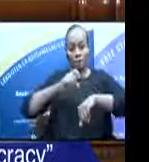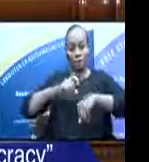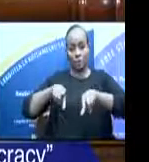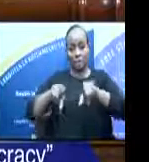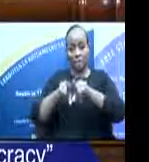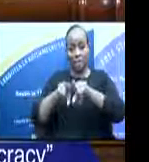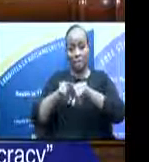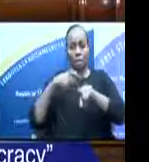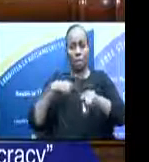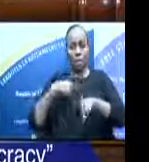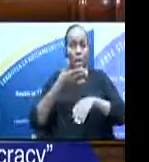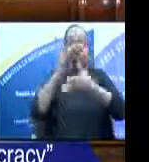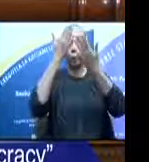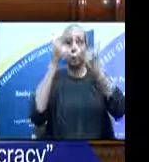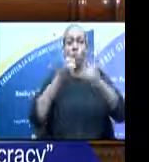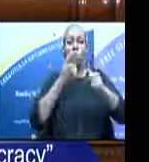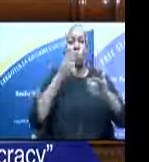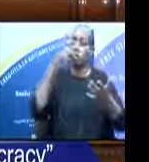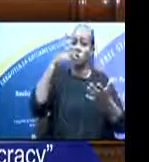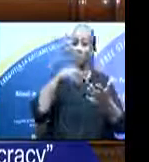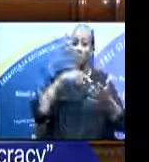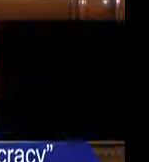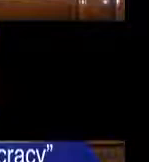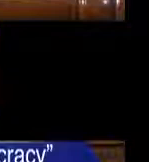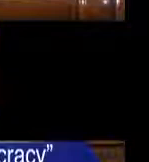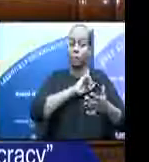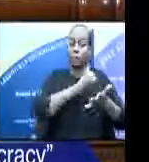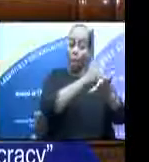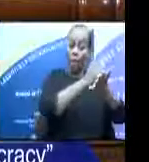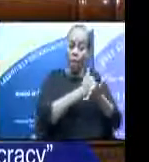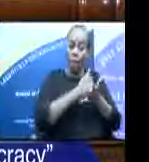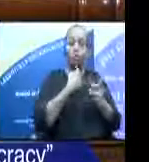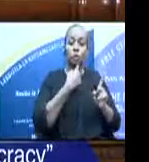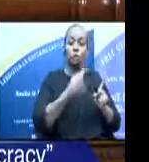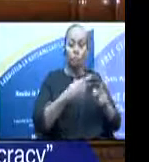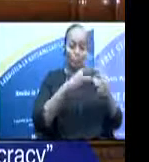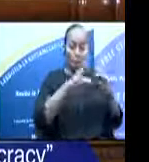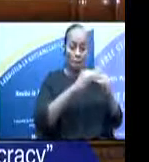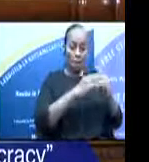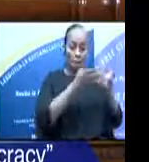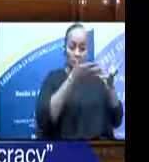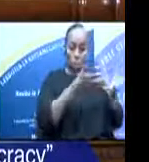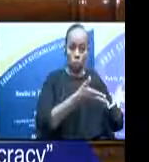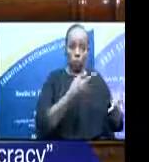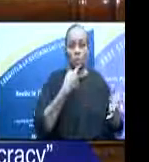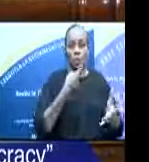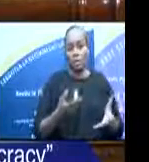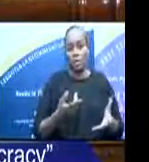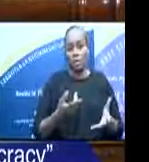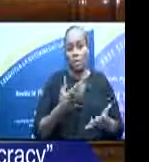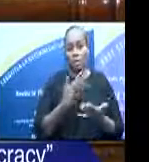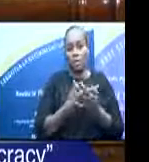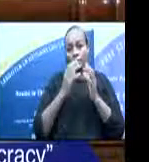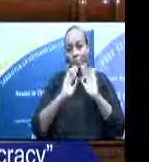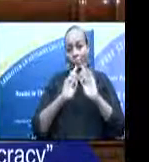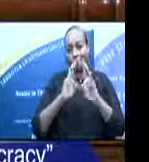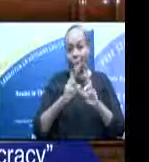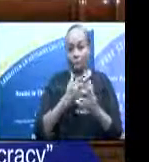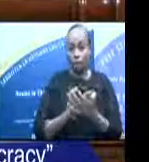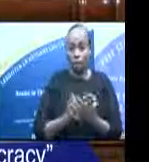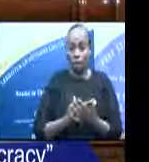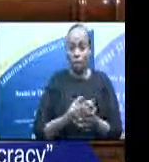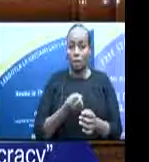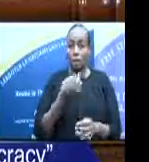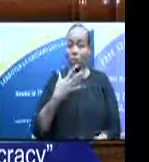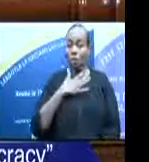me to pick up who is saying what. That is why it's going to help for you to say that member is saying this, so that I can respond. And